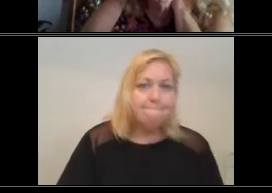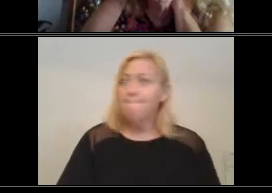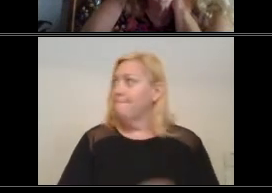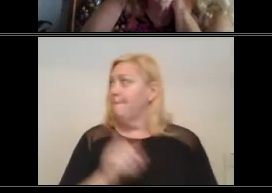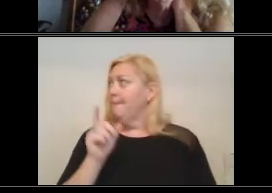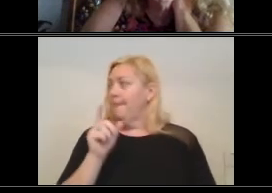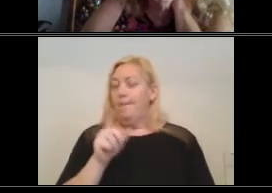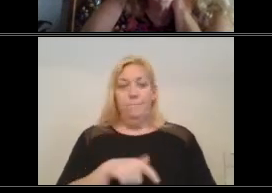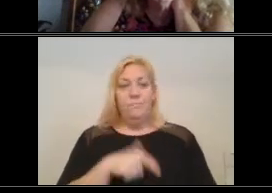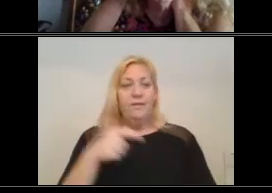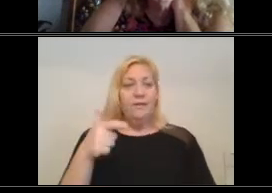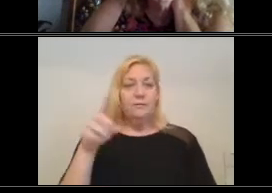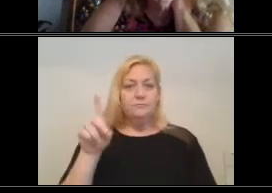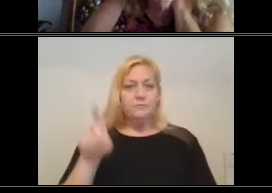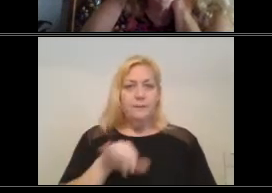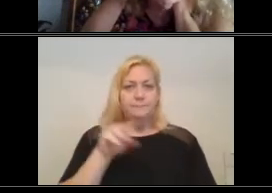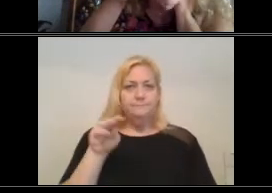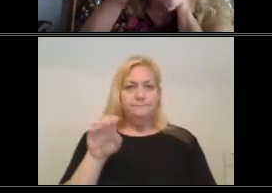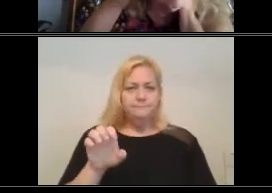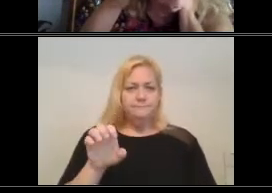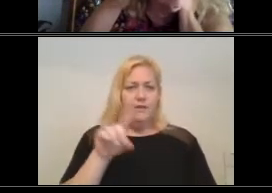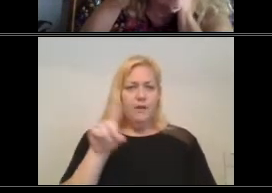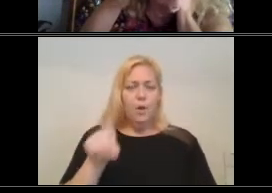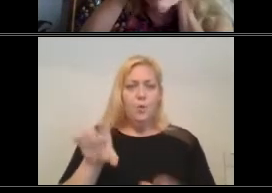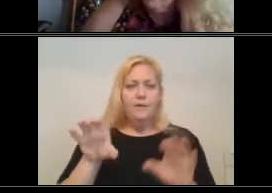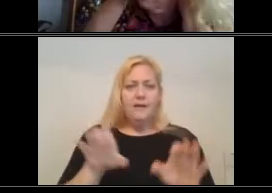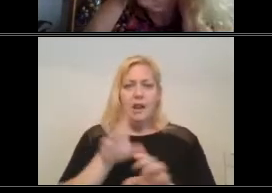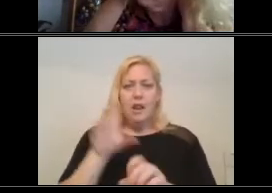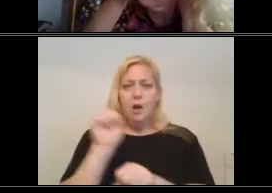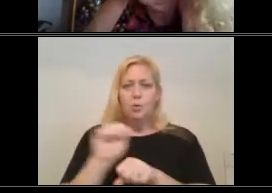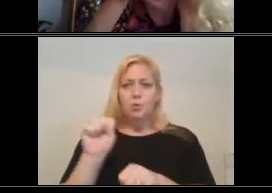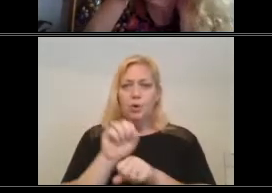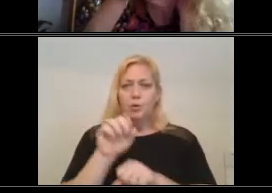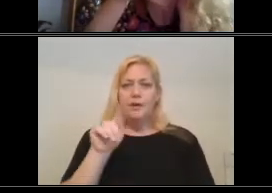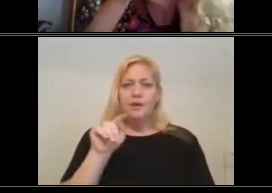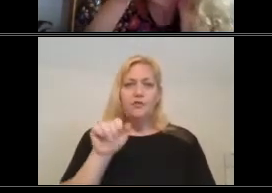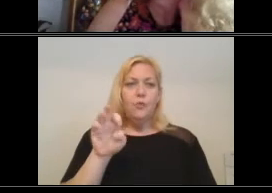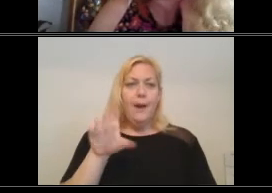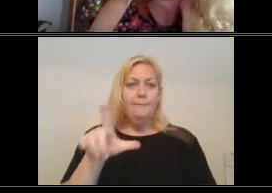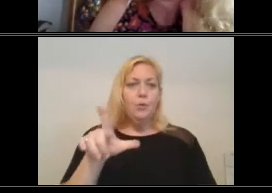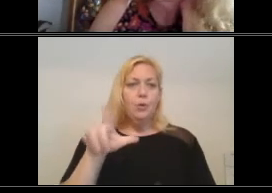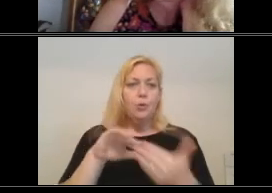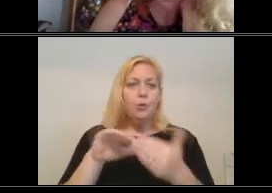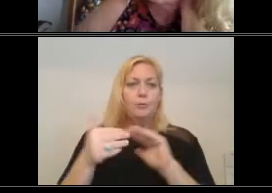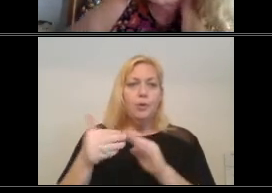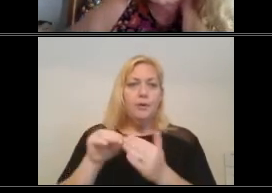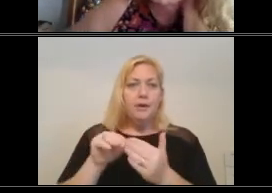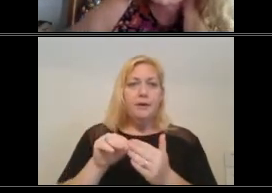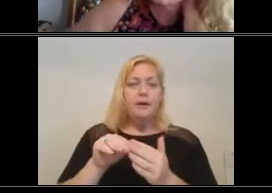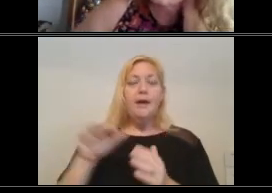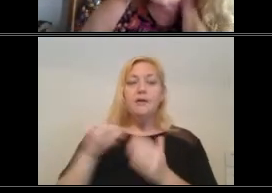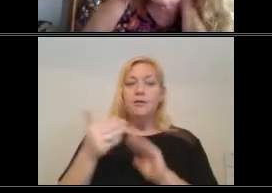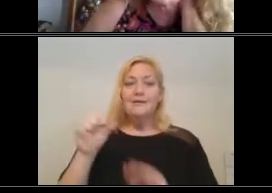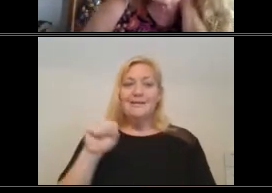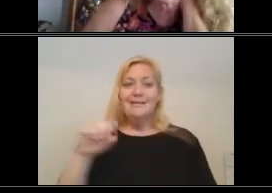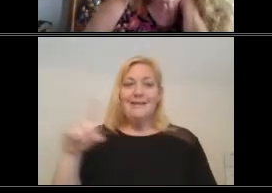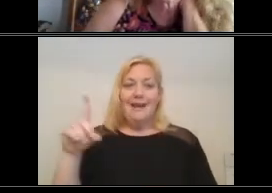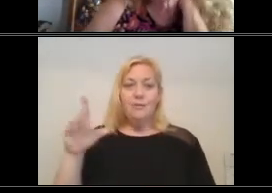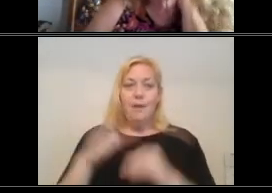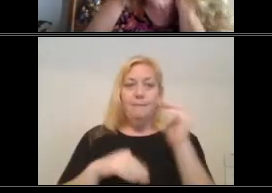Jane. And you've done a lot of work working with tribal communities and communities in San Diego around building